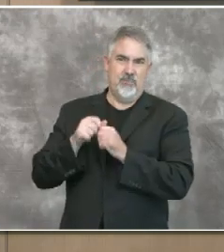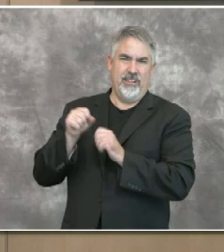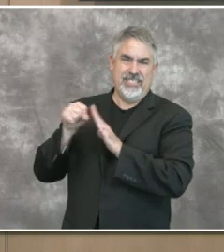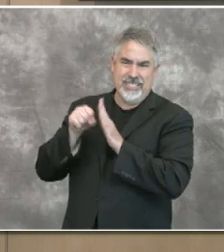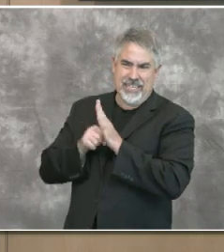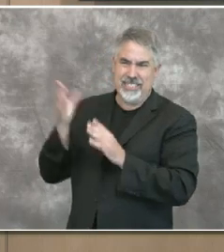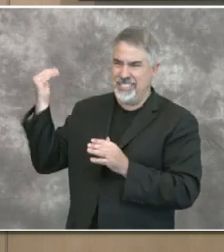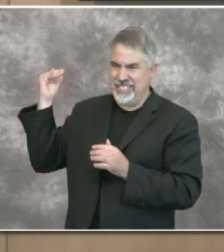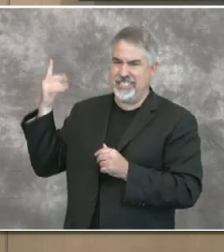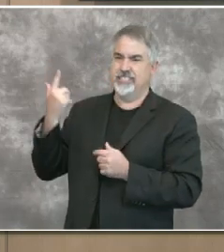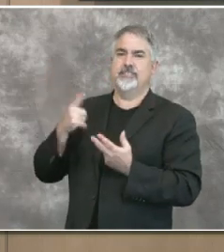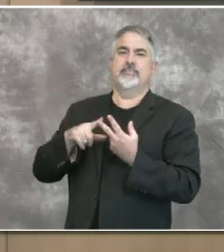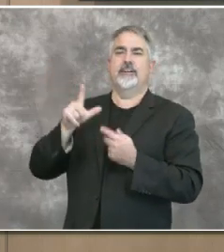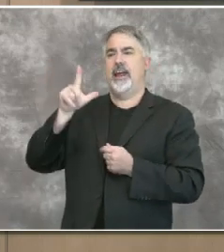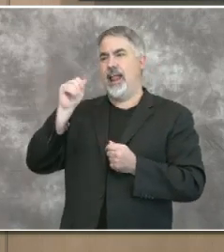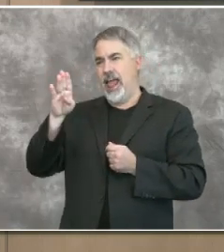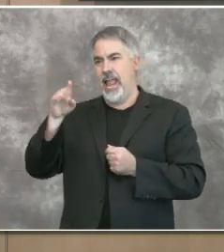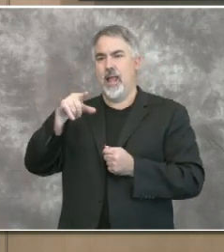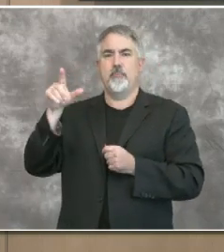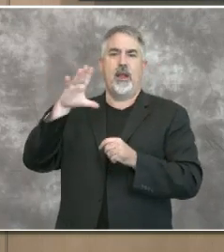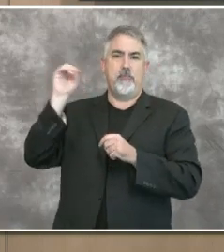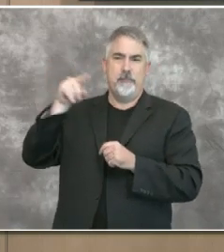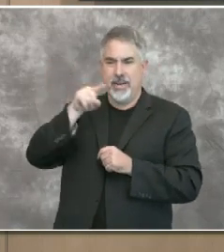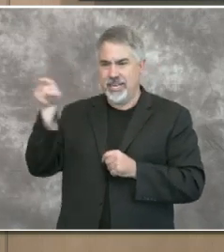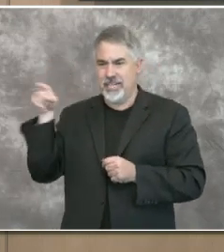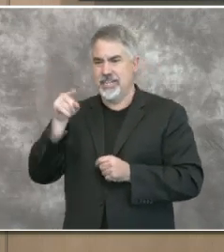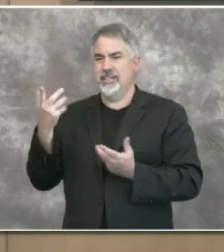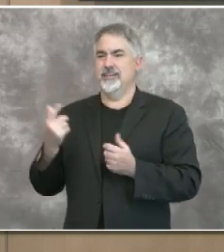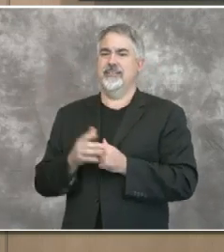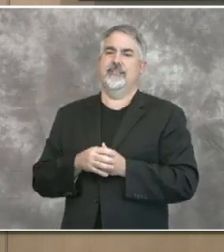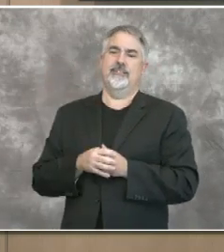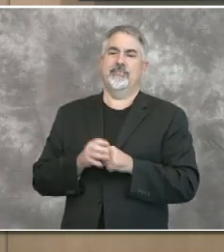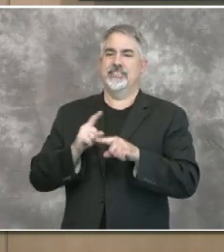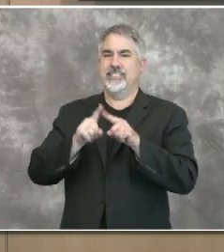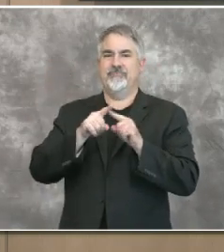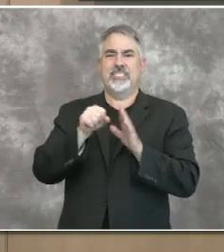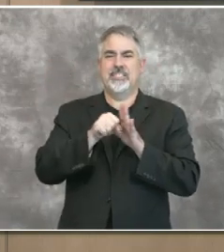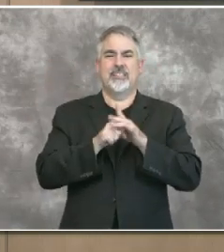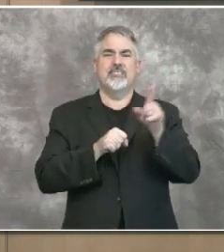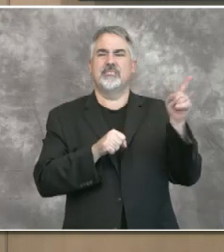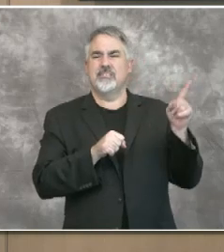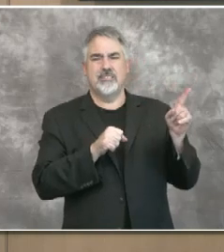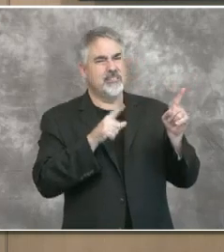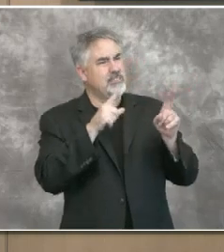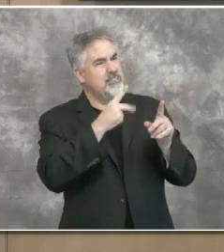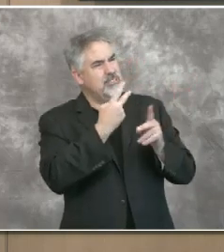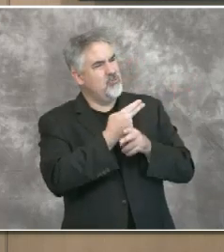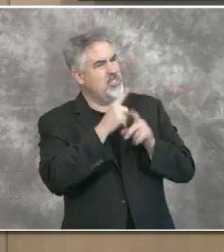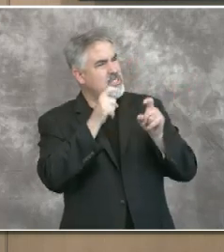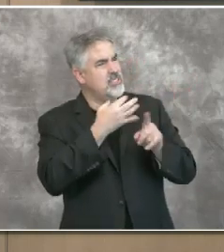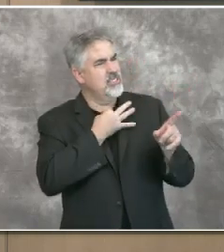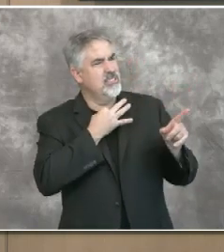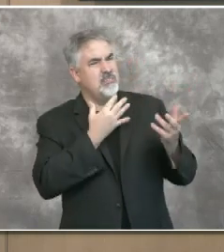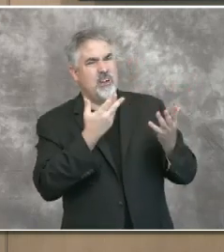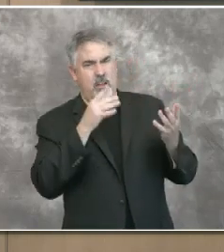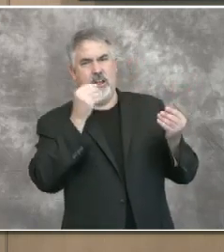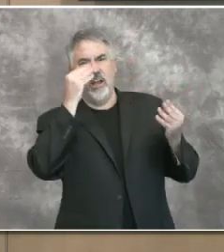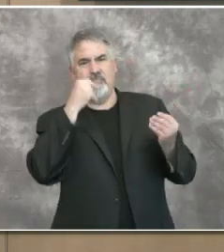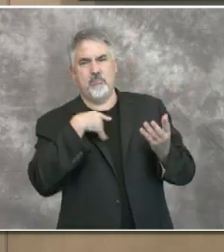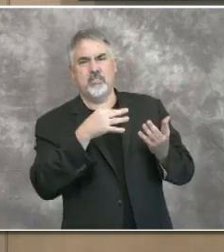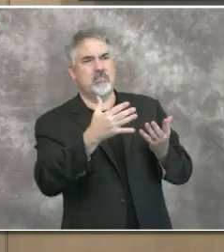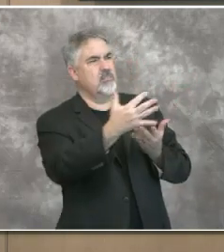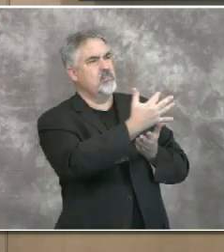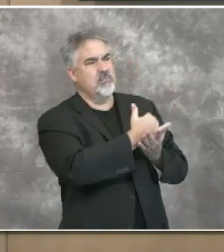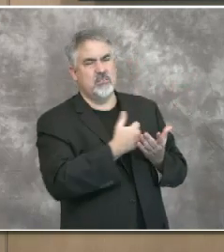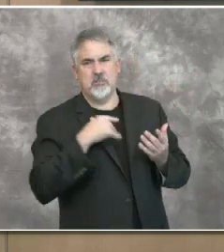across the state to know which ones we can rely upon as a reliable result. So when it says it's negative, it